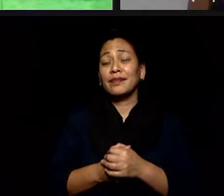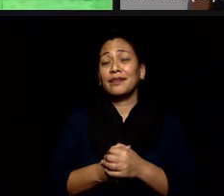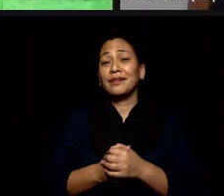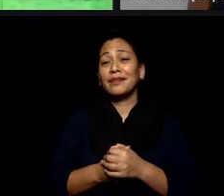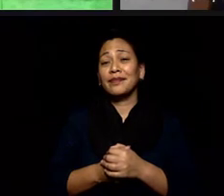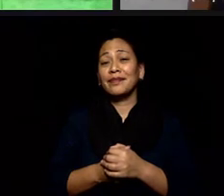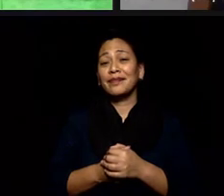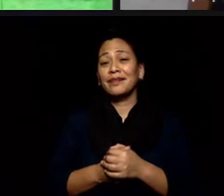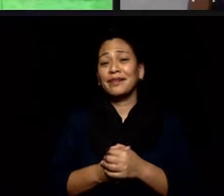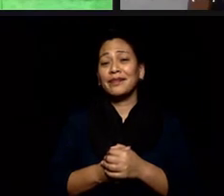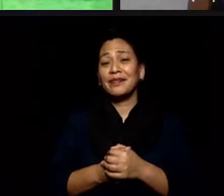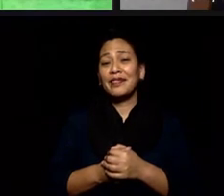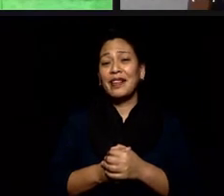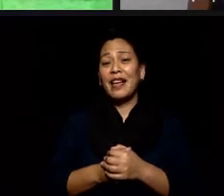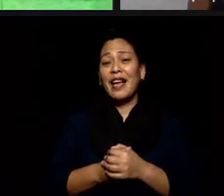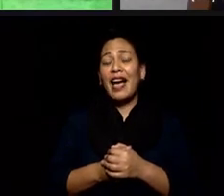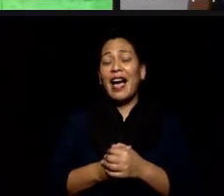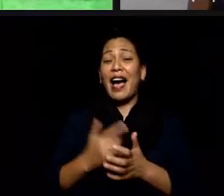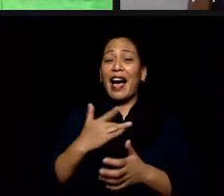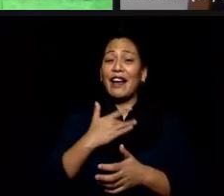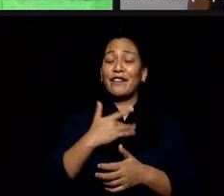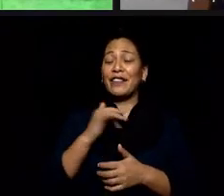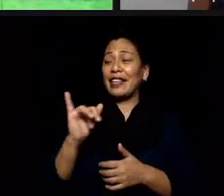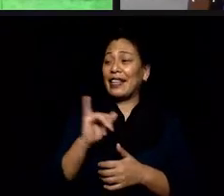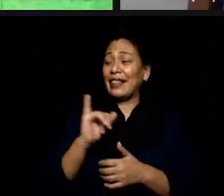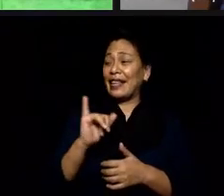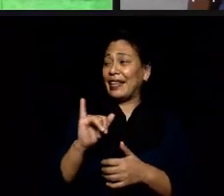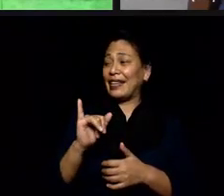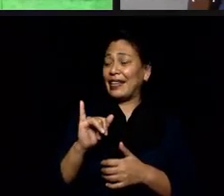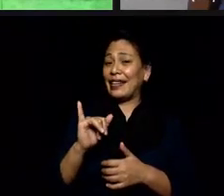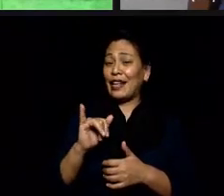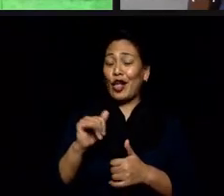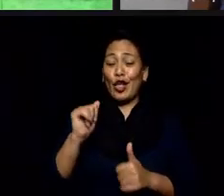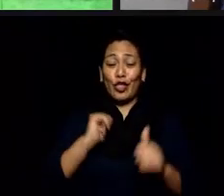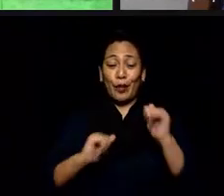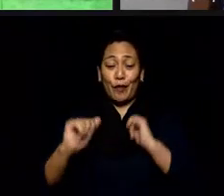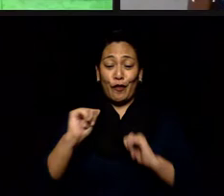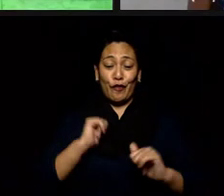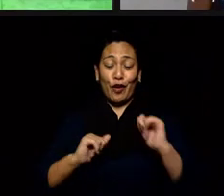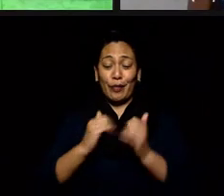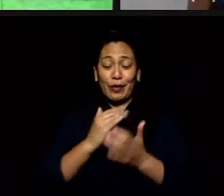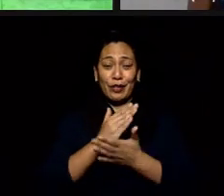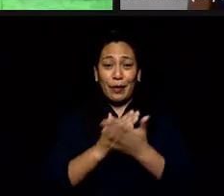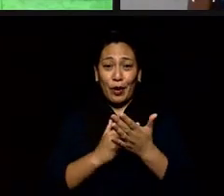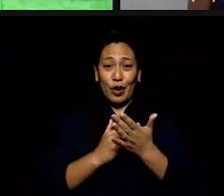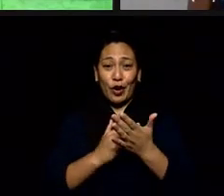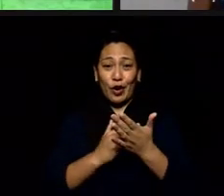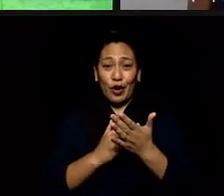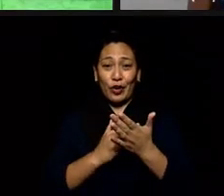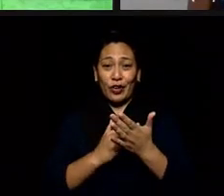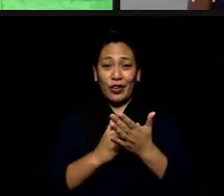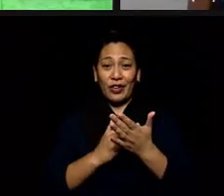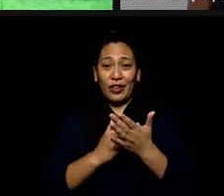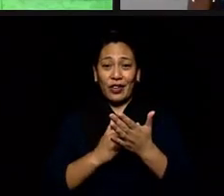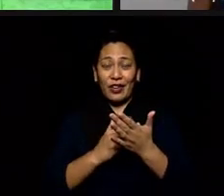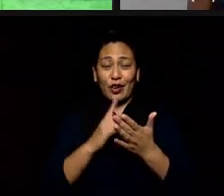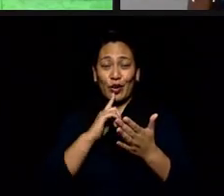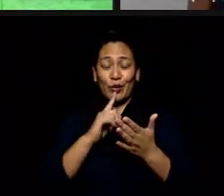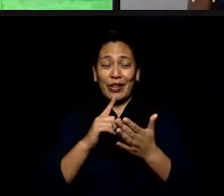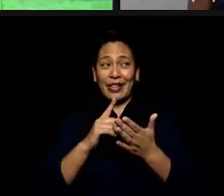I feel we've managed to take the performance out of this by not making it a panel, but who knows, maybe we know we're being